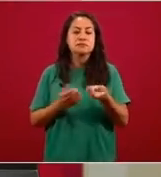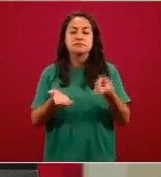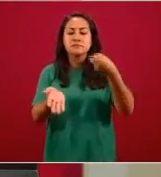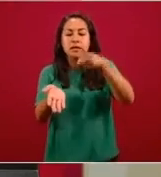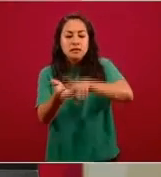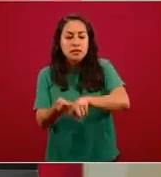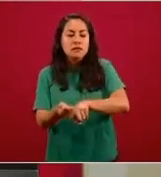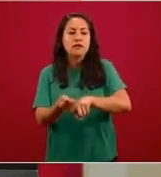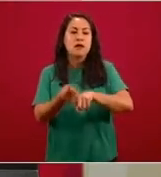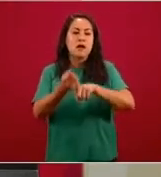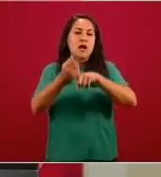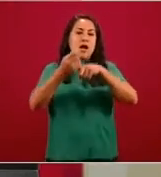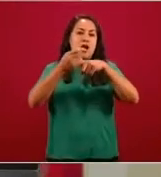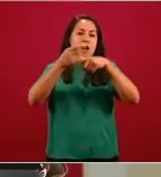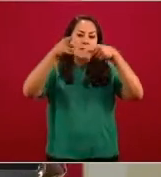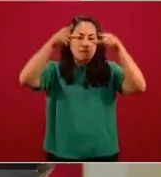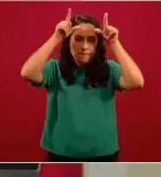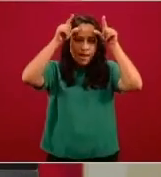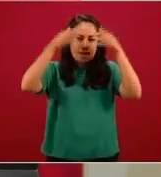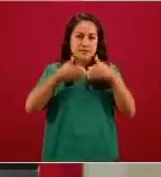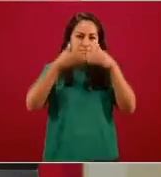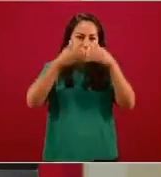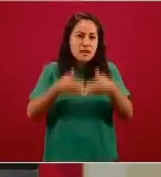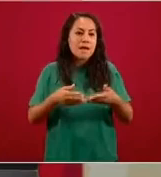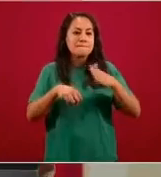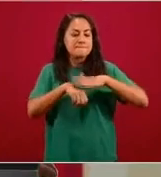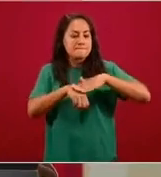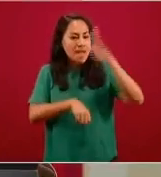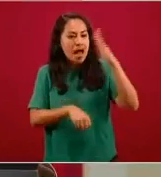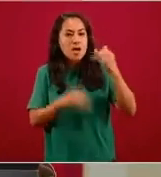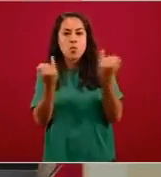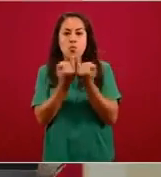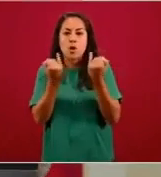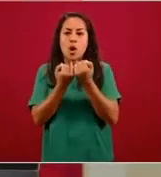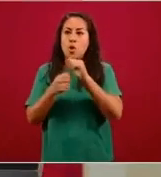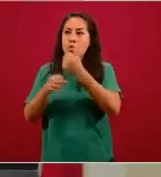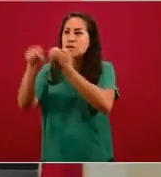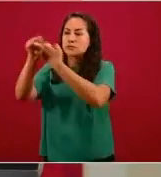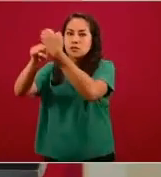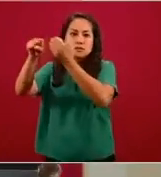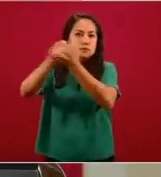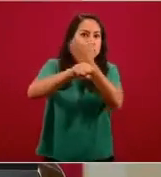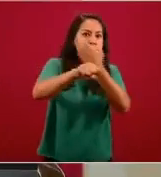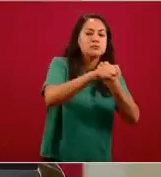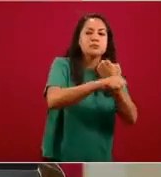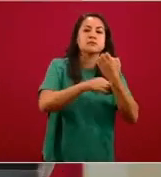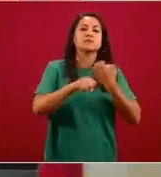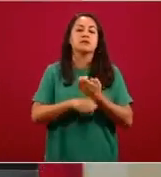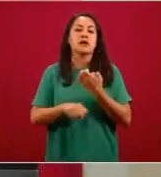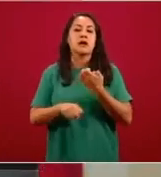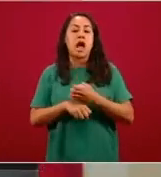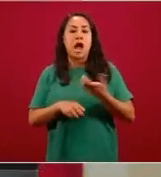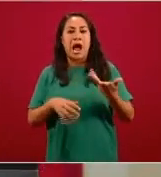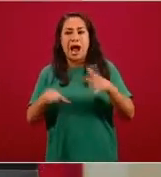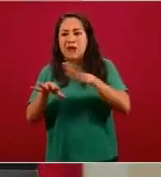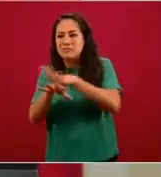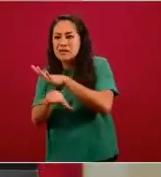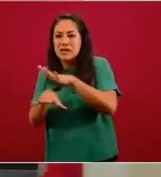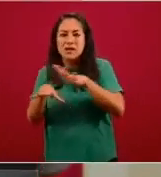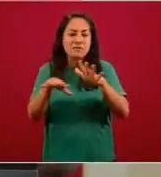And then we also have even more expansion coming from the Navy. They